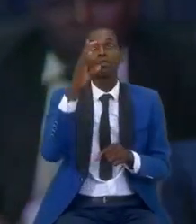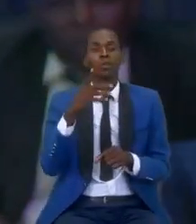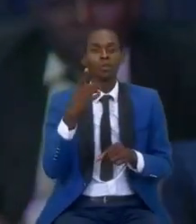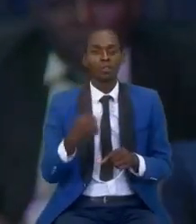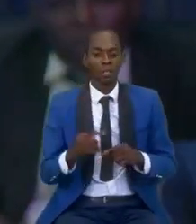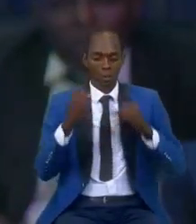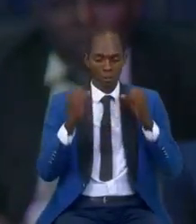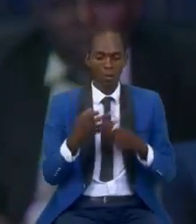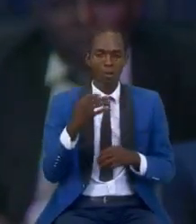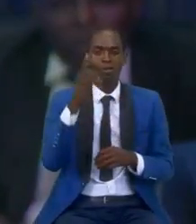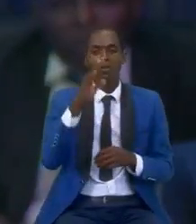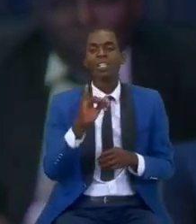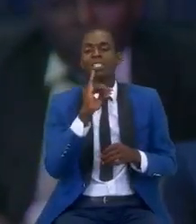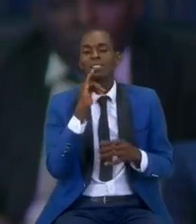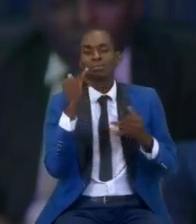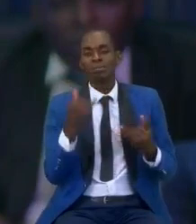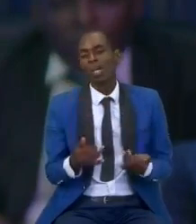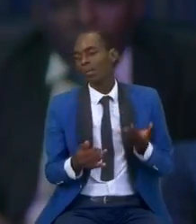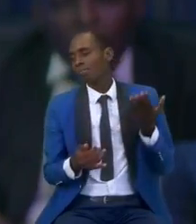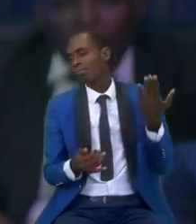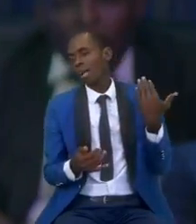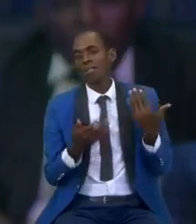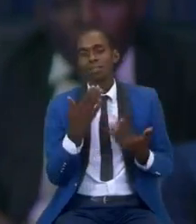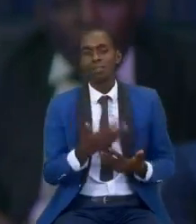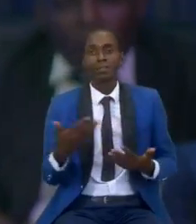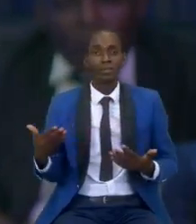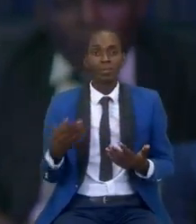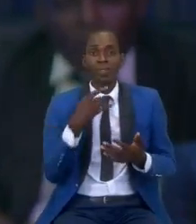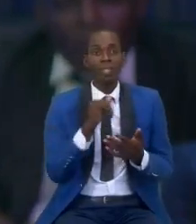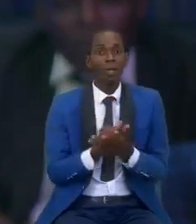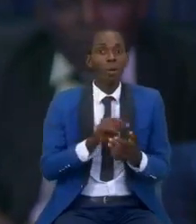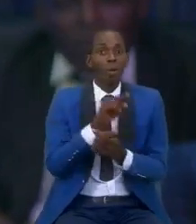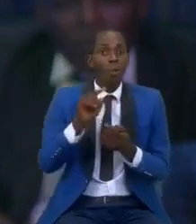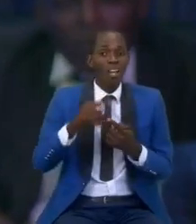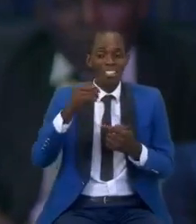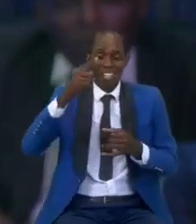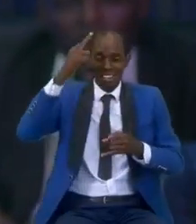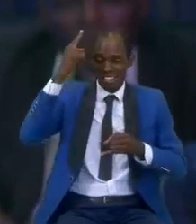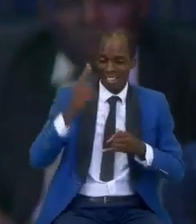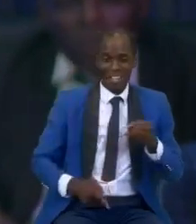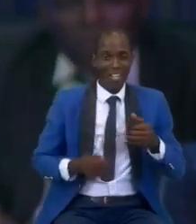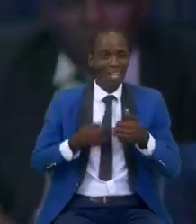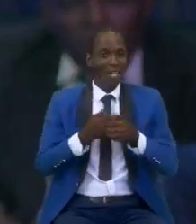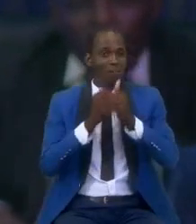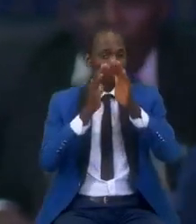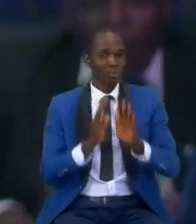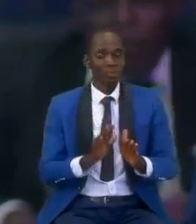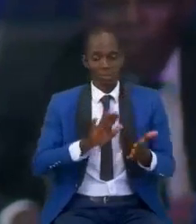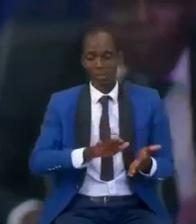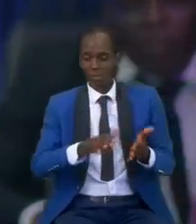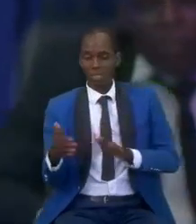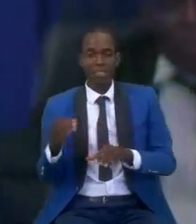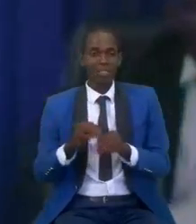last apostle died in the first century, they said since that time